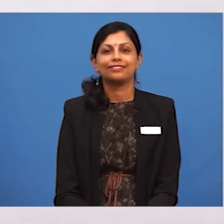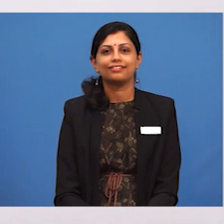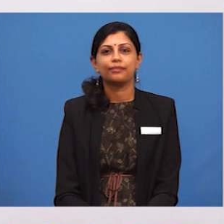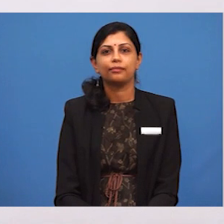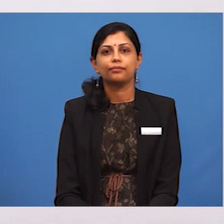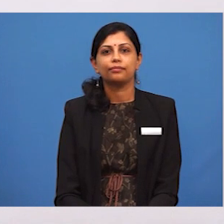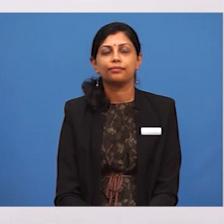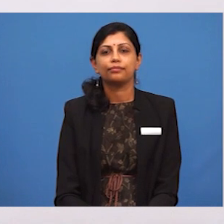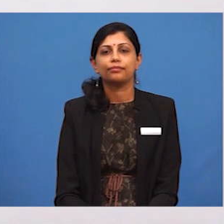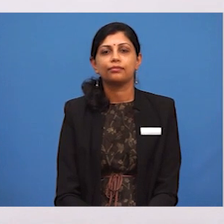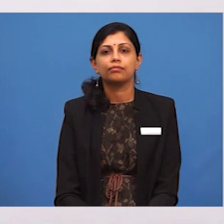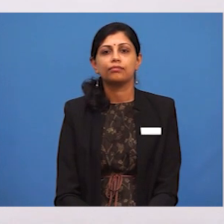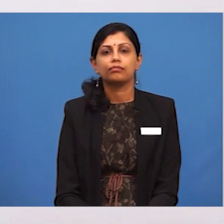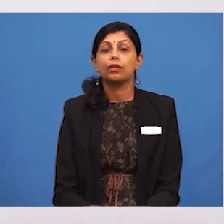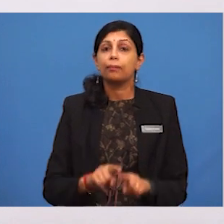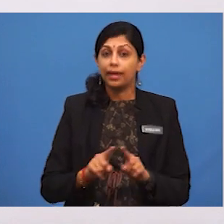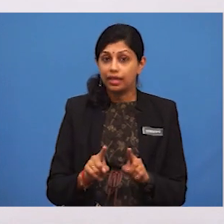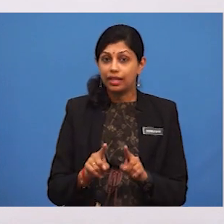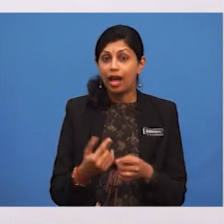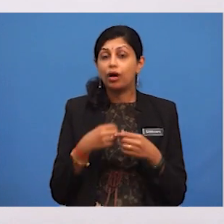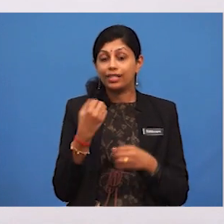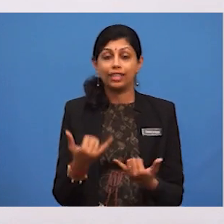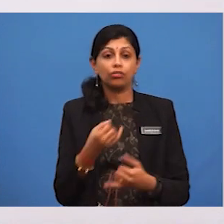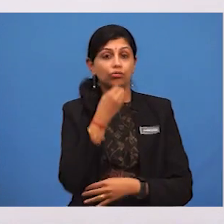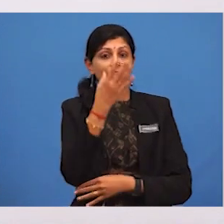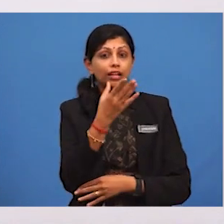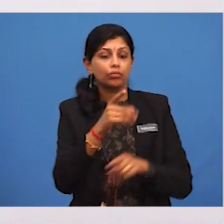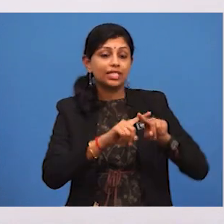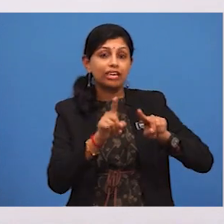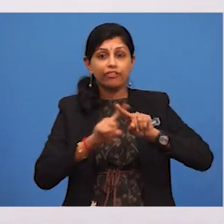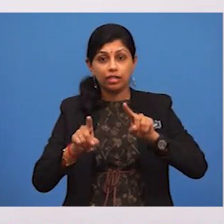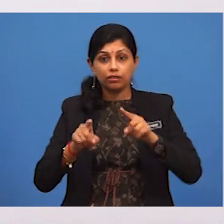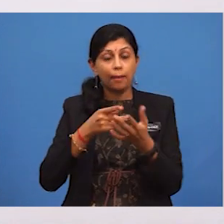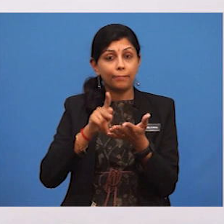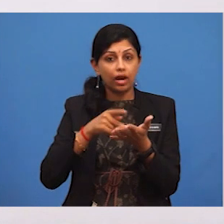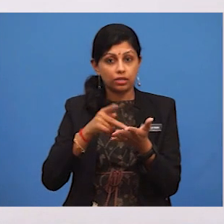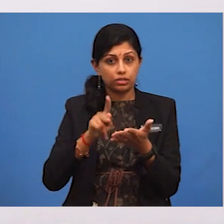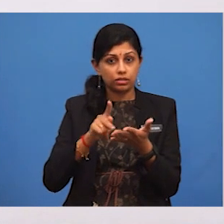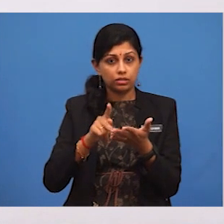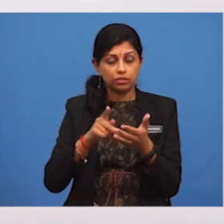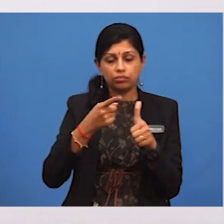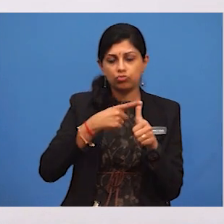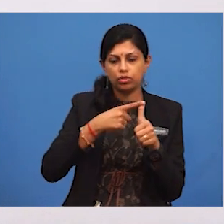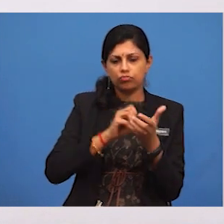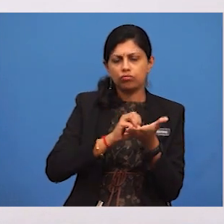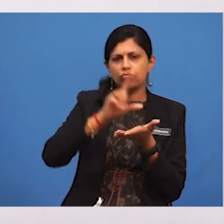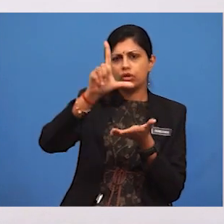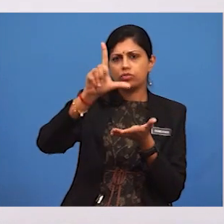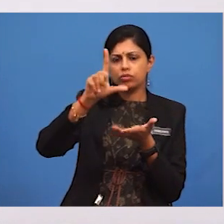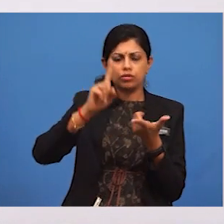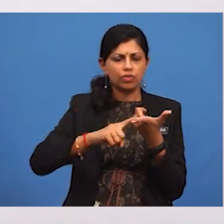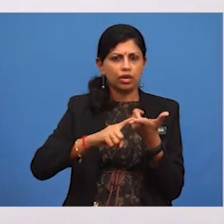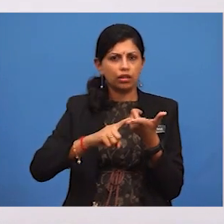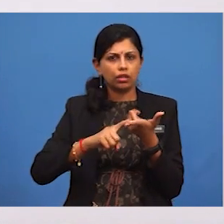Now, however, the prices differ from each other. One is pricier than the other.